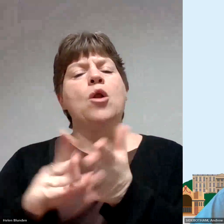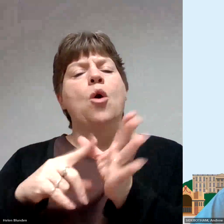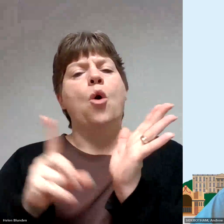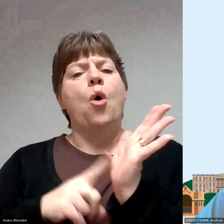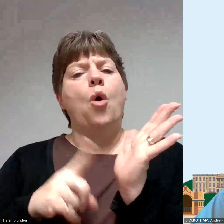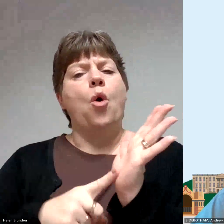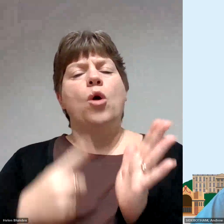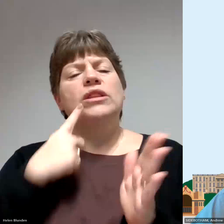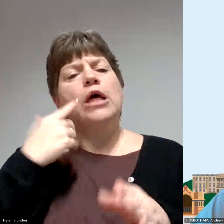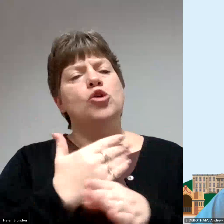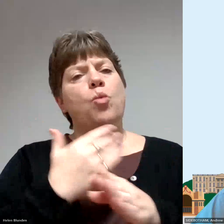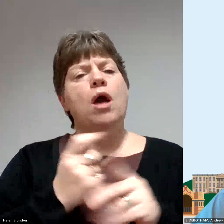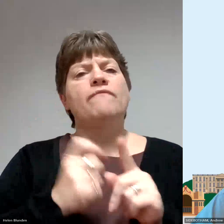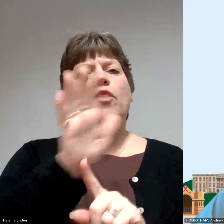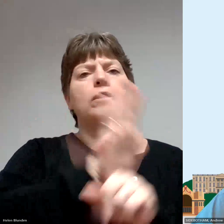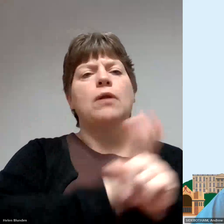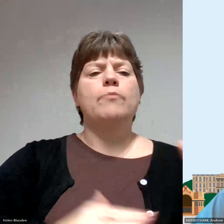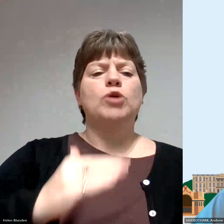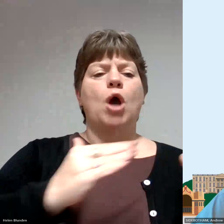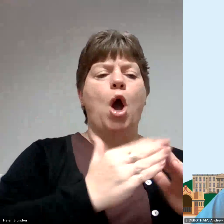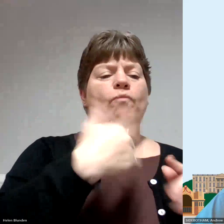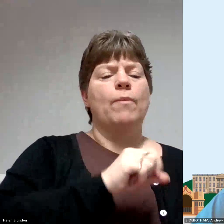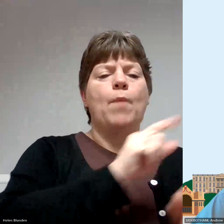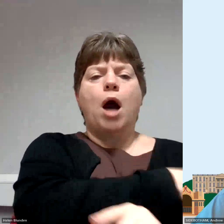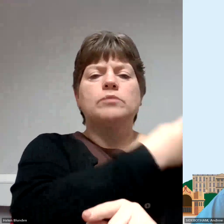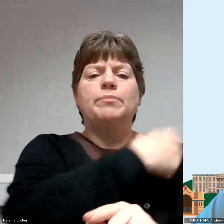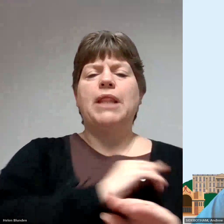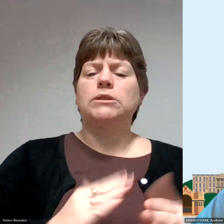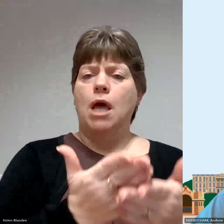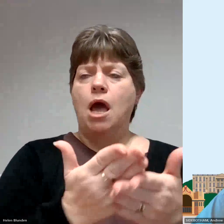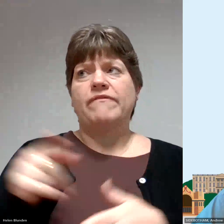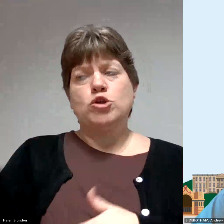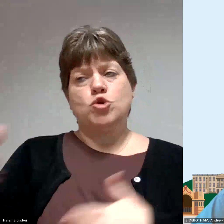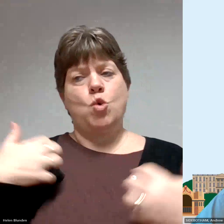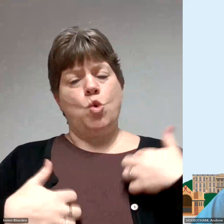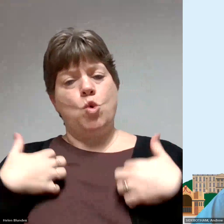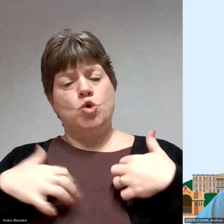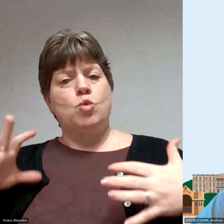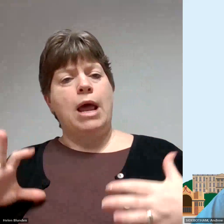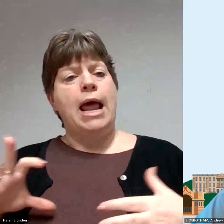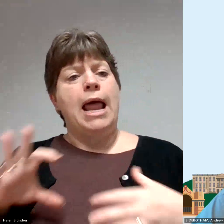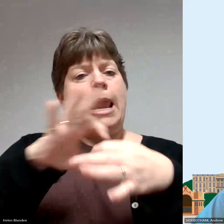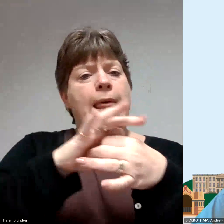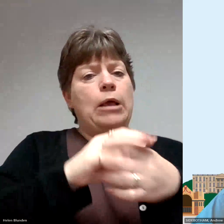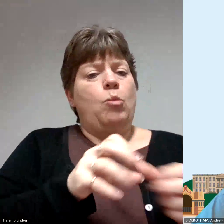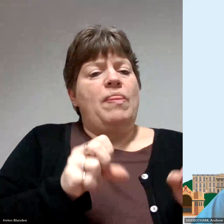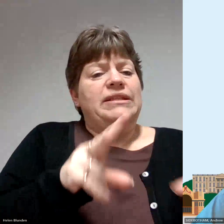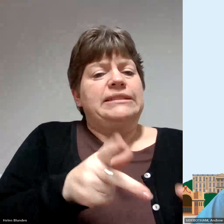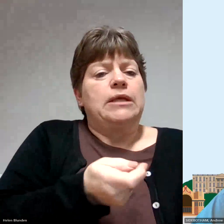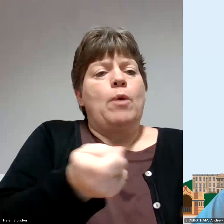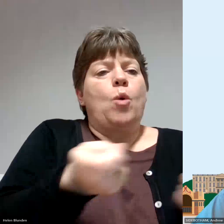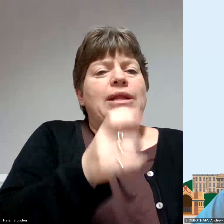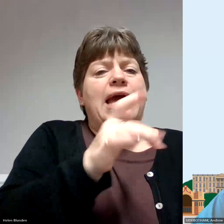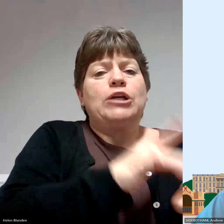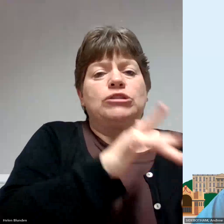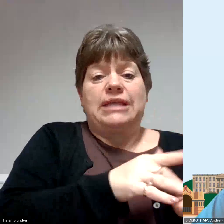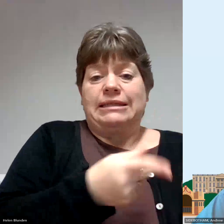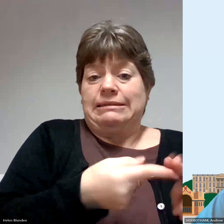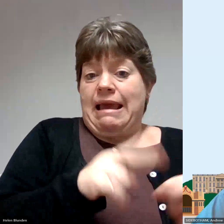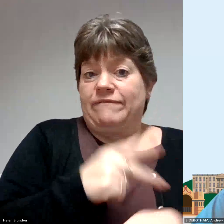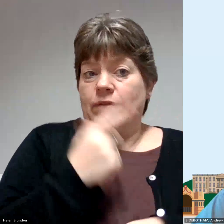from Hospital Service, would be interested in linking with the System Coordination Centre if